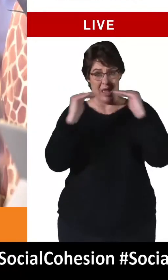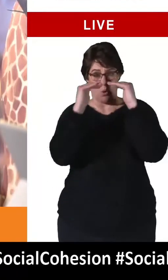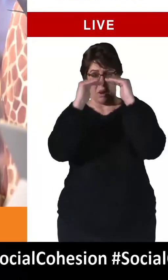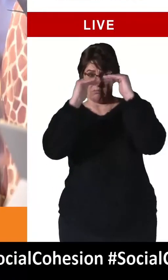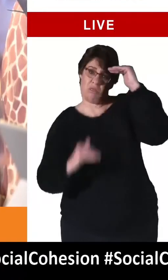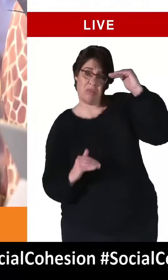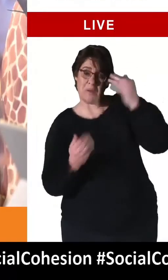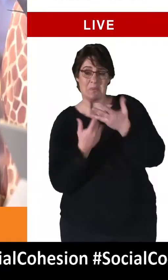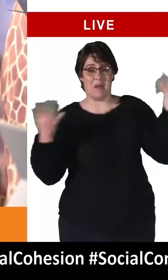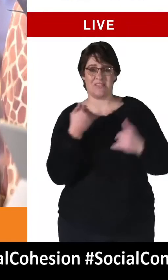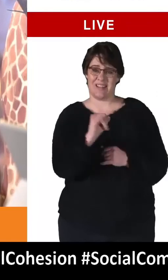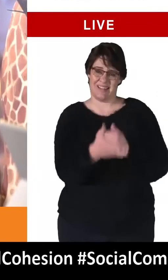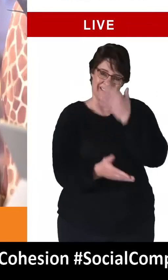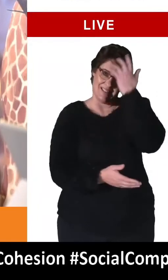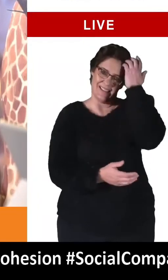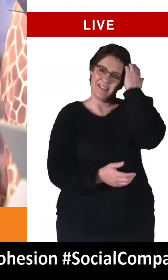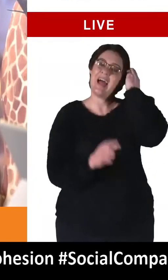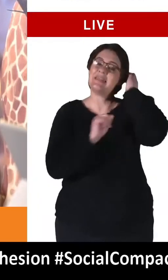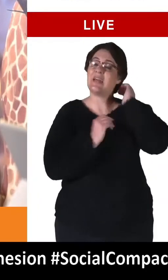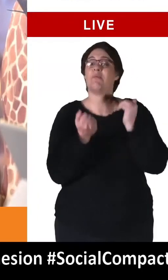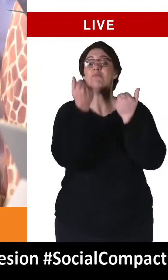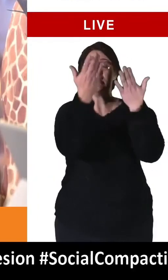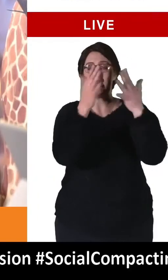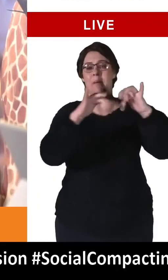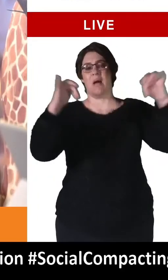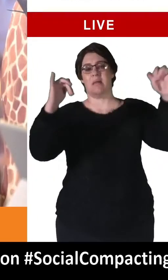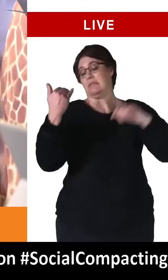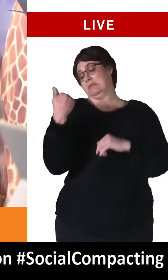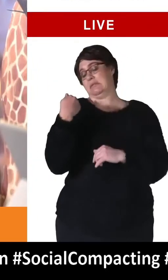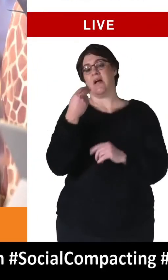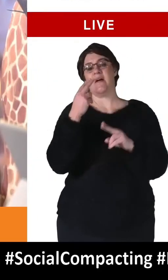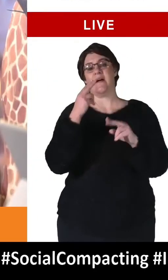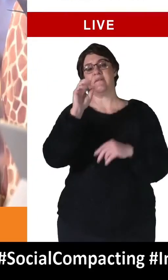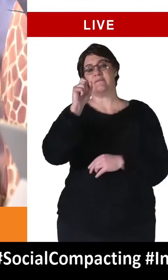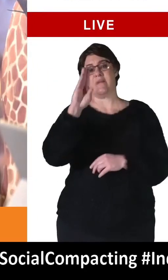inequality. And that's what we presented to Parliament in February.